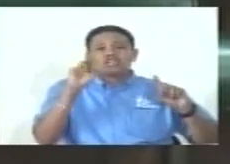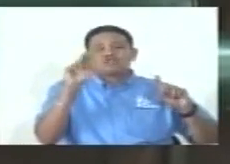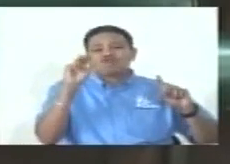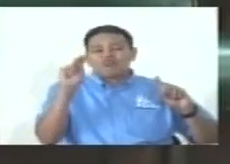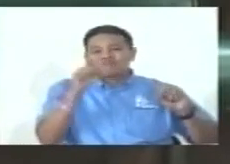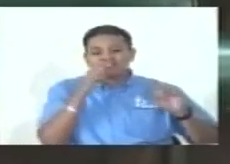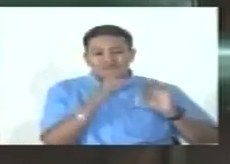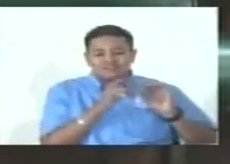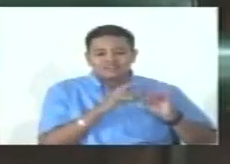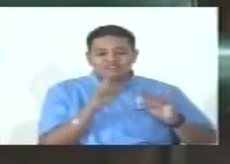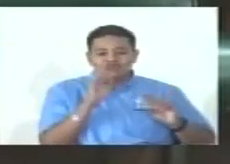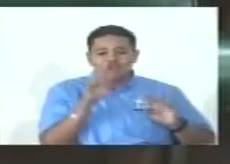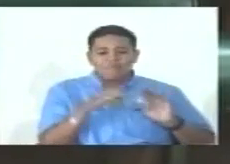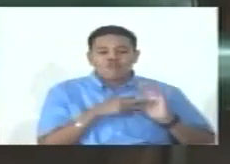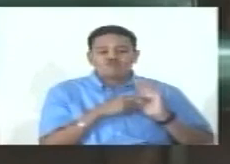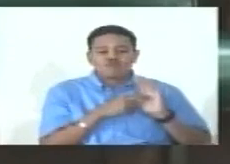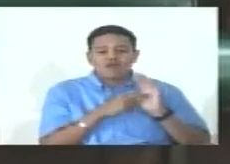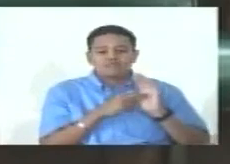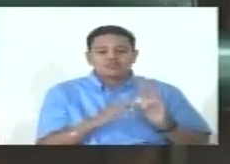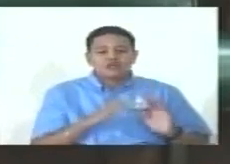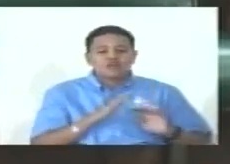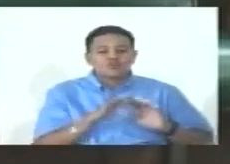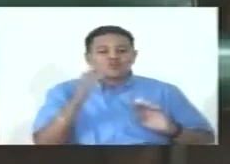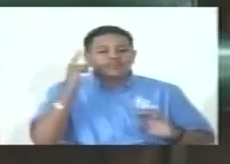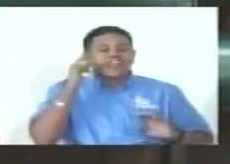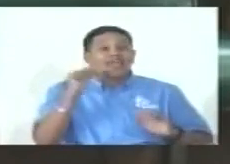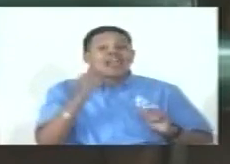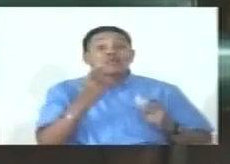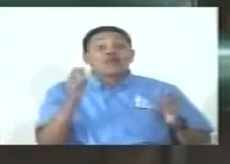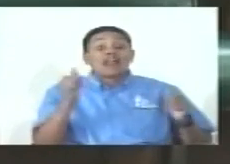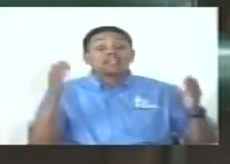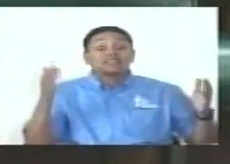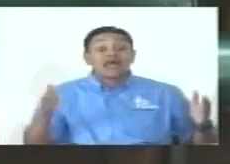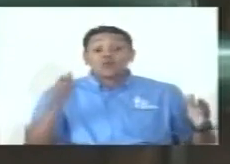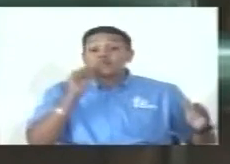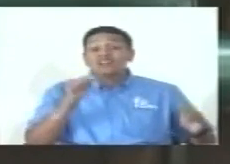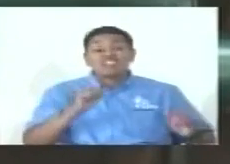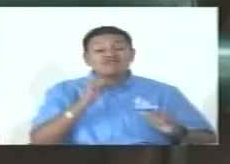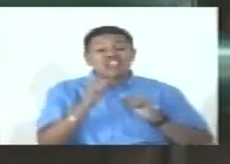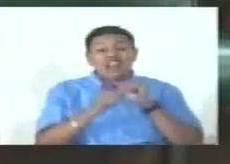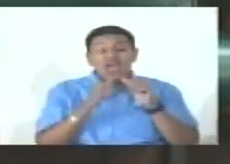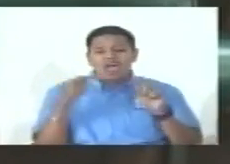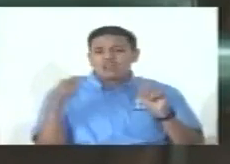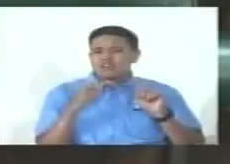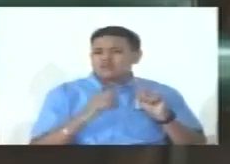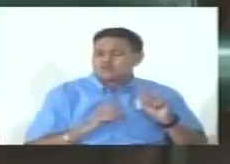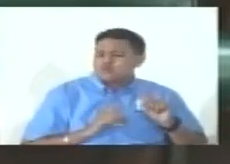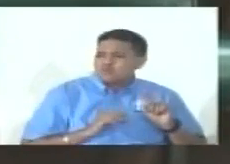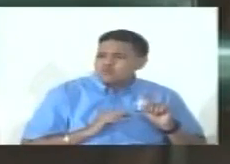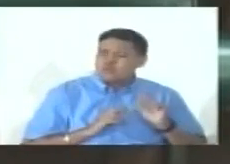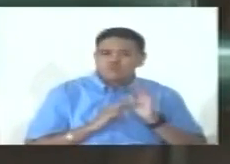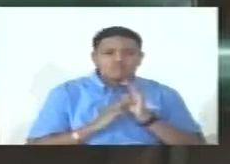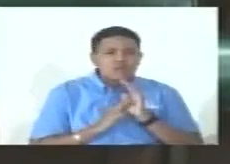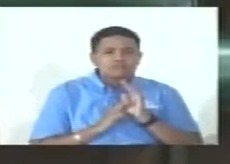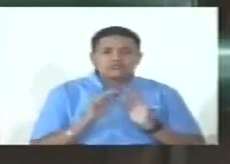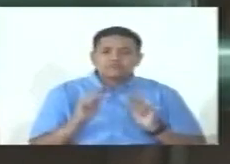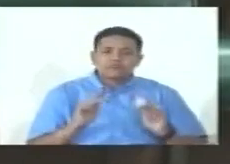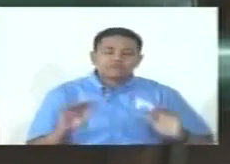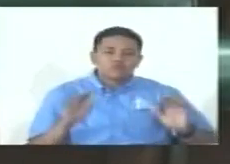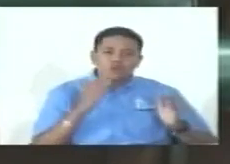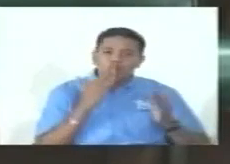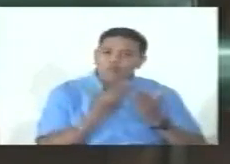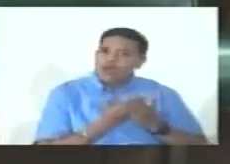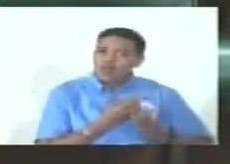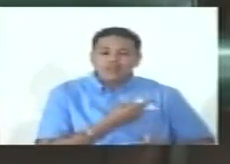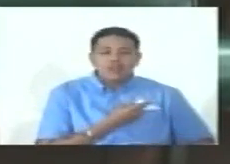You talk about representation. I don't think there's anybody on any side who can deny that she was an excellent Member of Parliament.